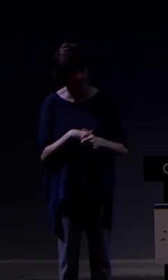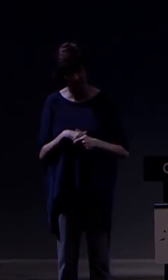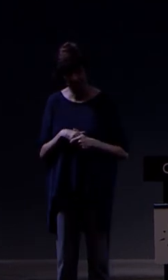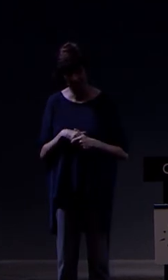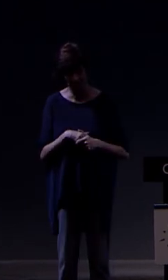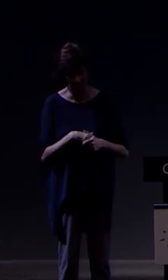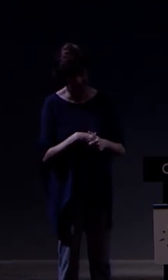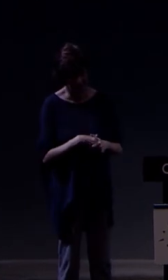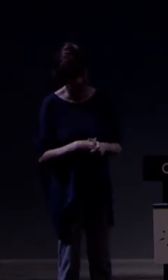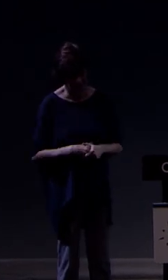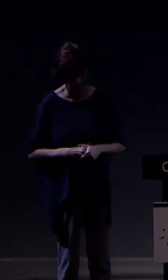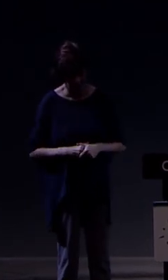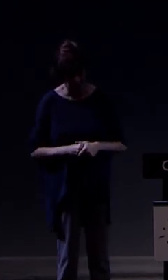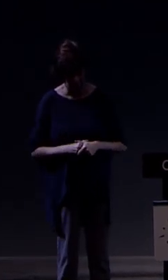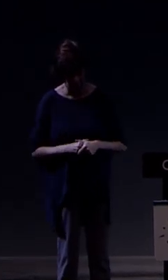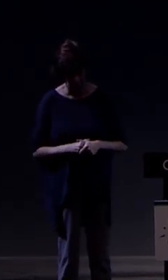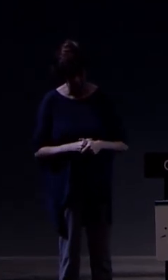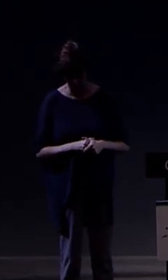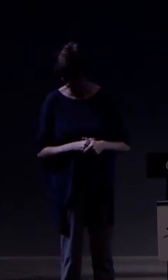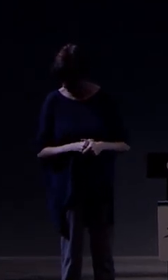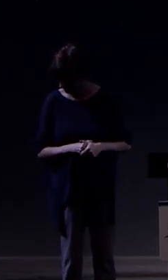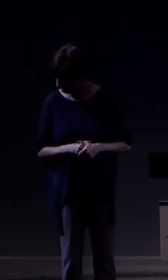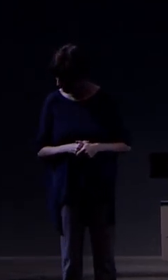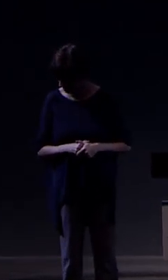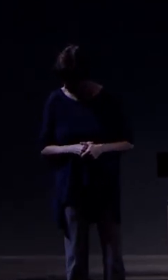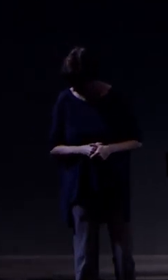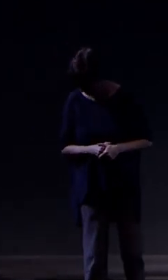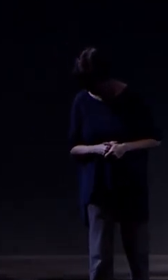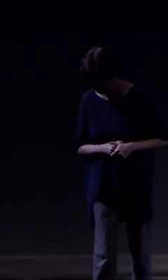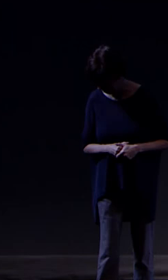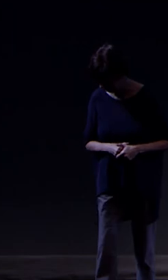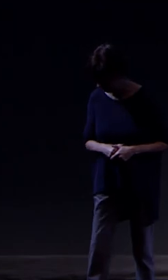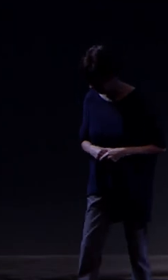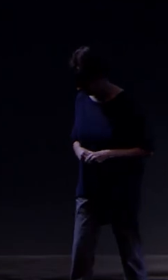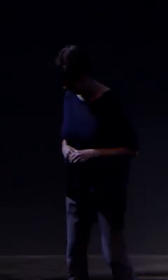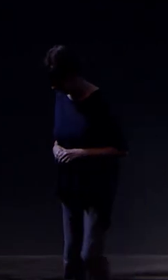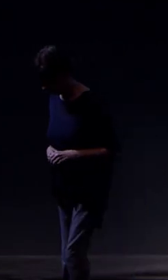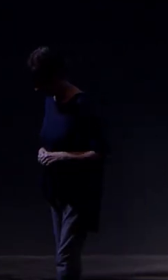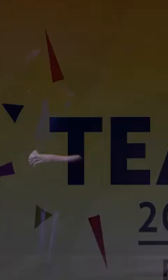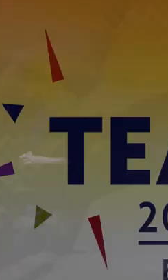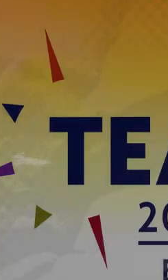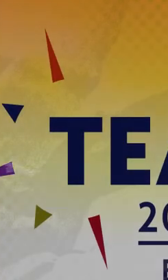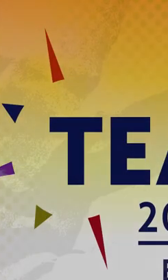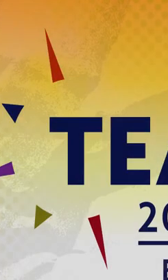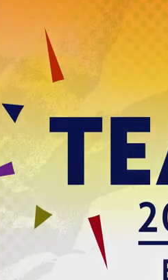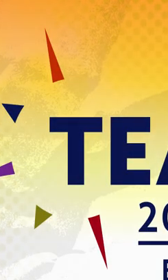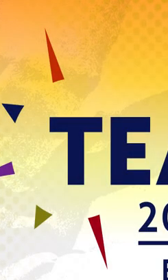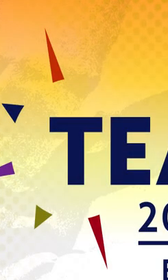So, thank you very much.